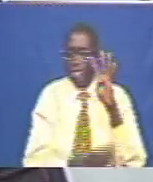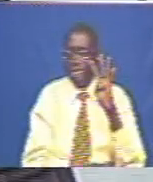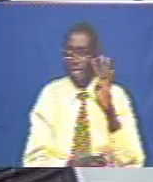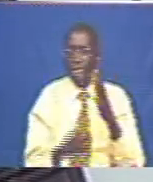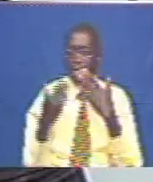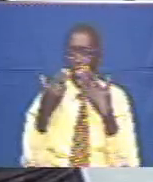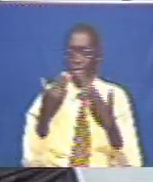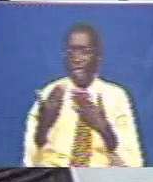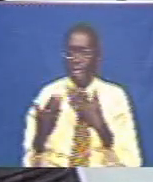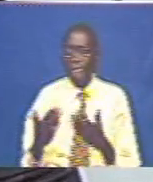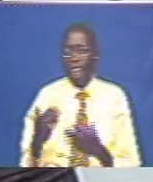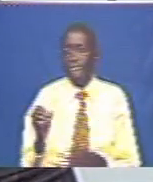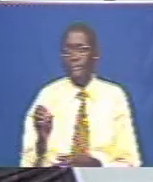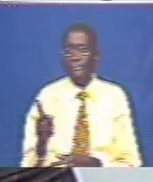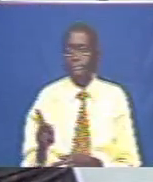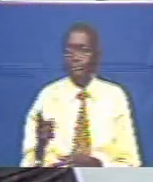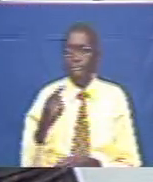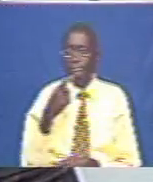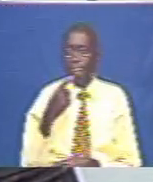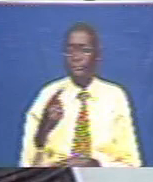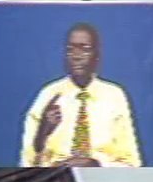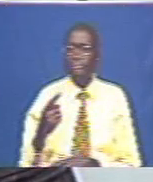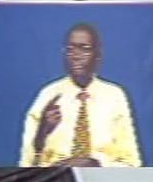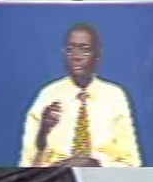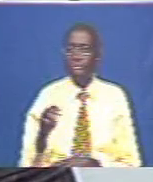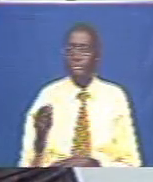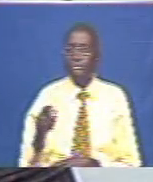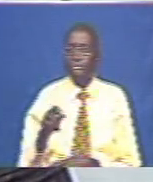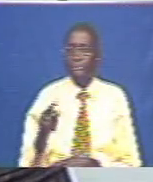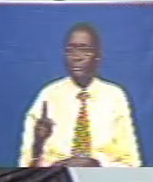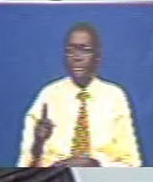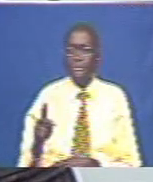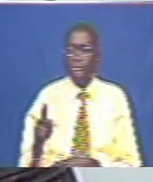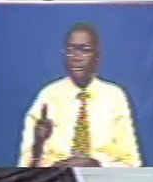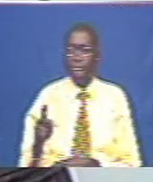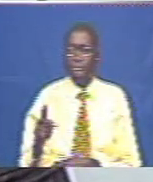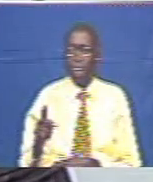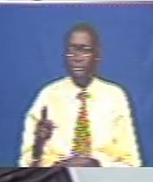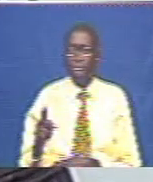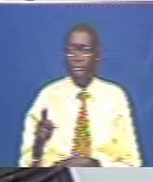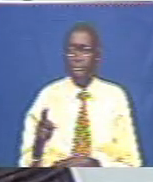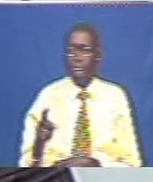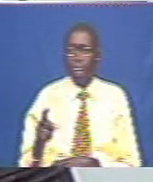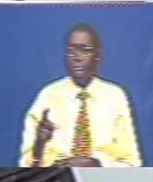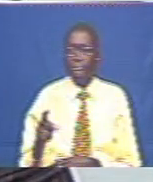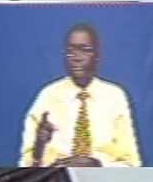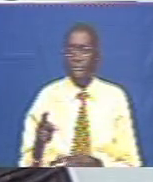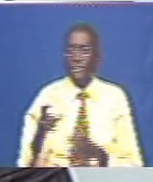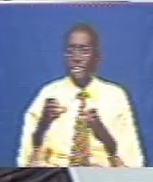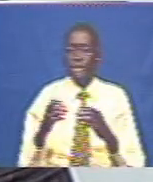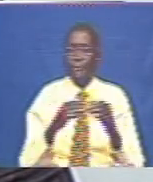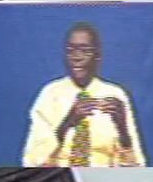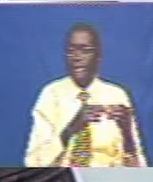much, Brian. As I mentioned, I'm Mark Matabi, country lead for USAID CDP